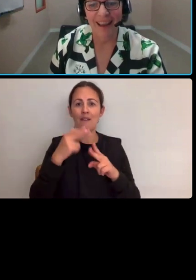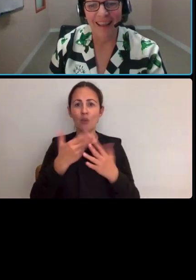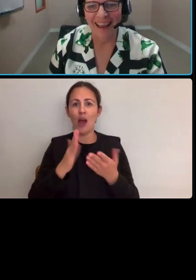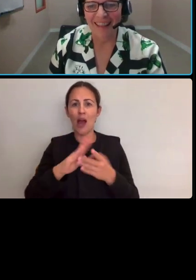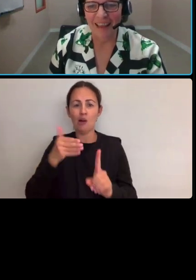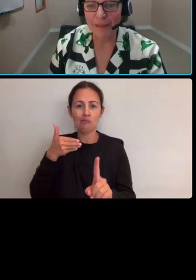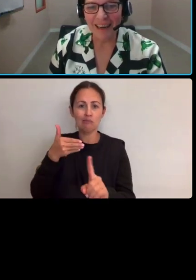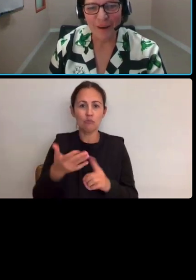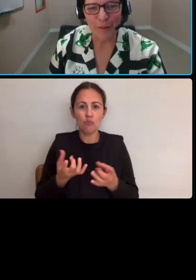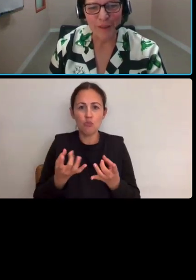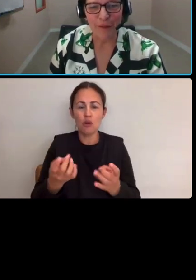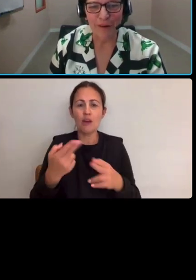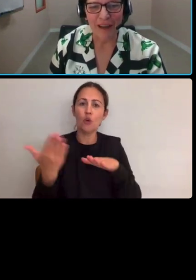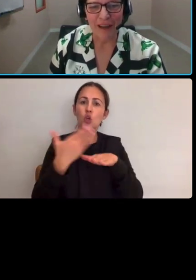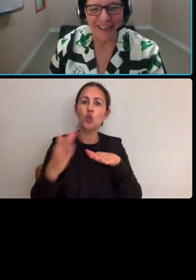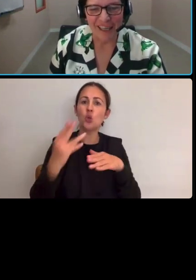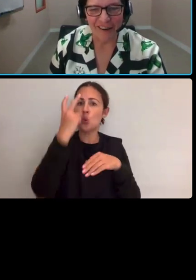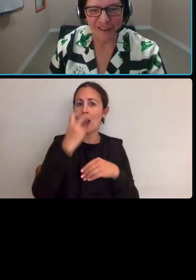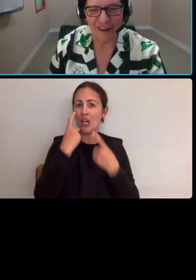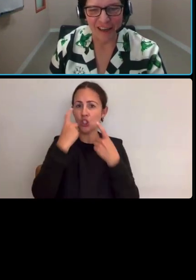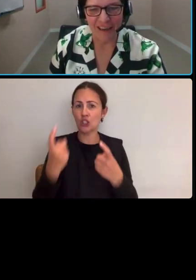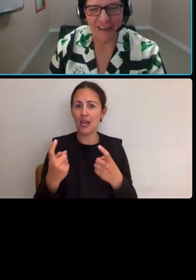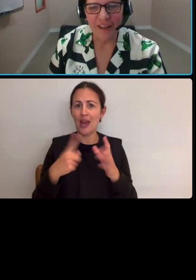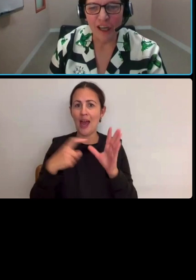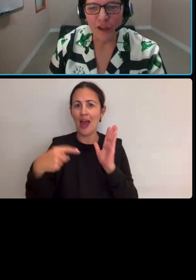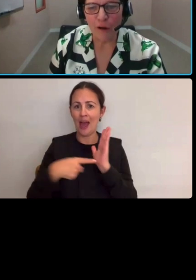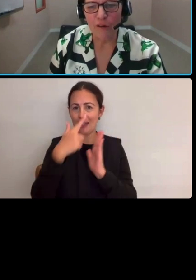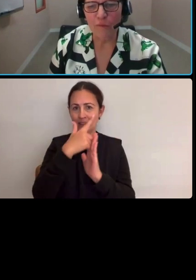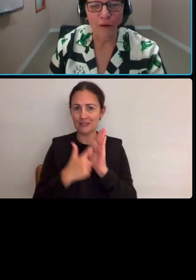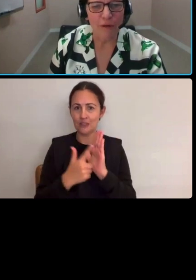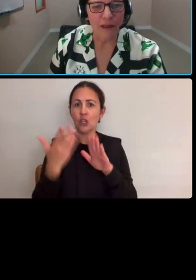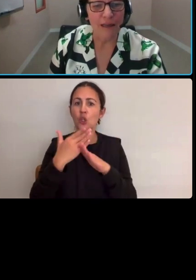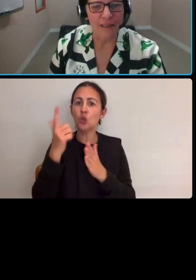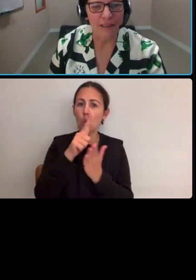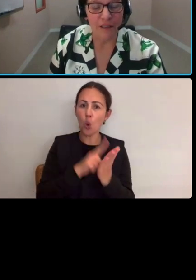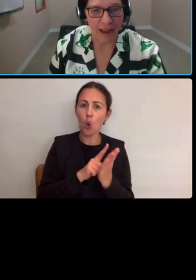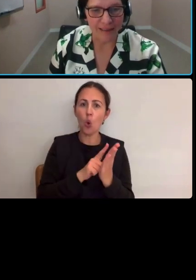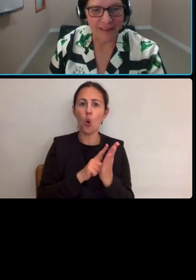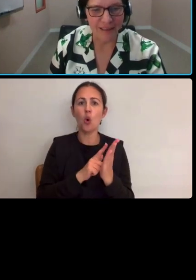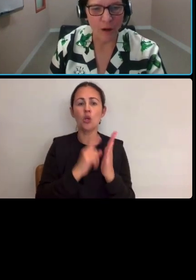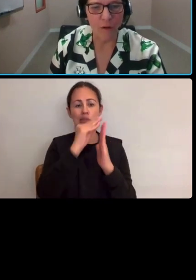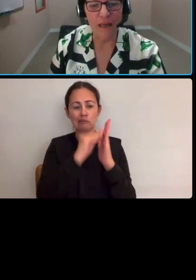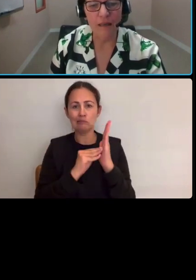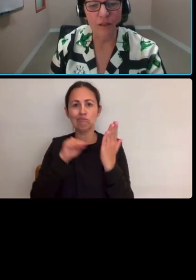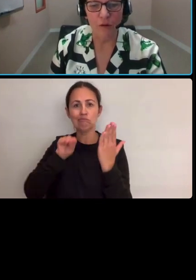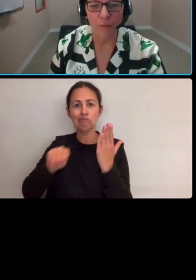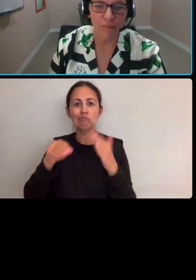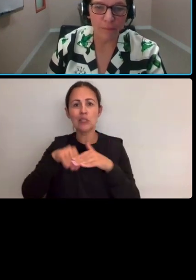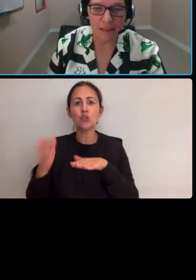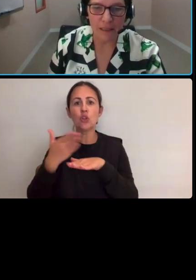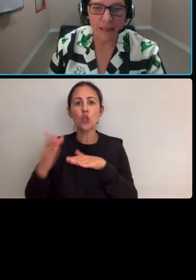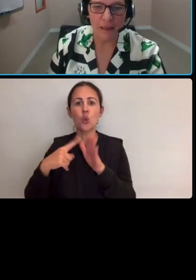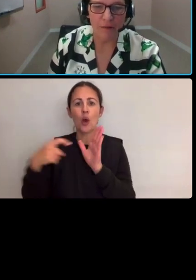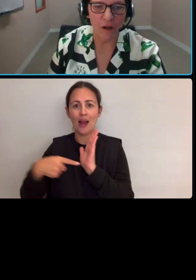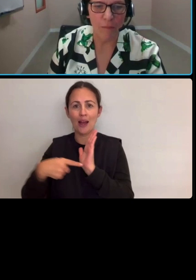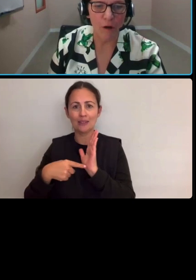Act, the updated laws that will govern aged care in Australia. The new model will be written into the new Act. We'll then do a bit of